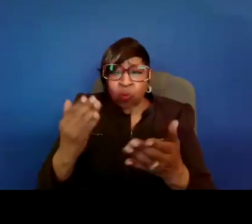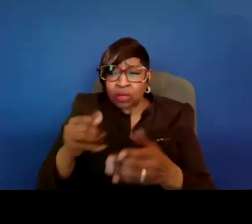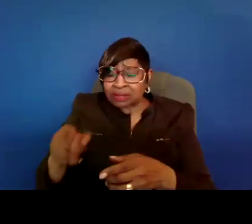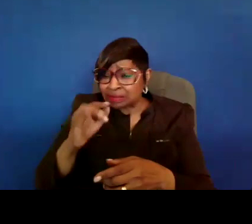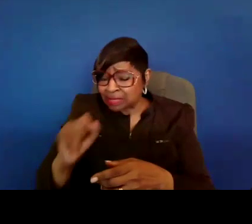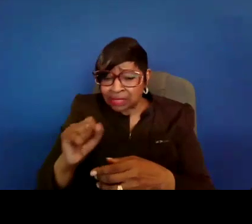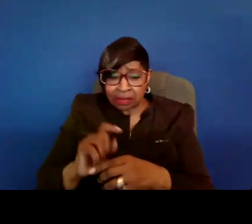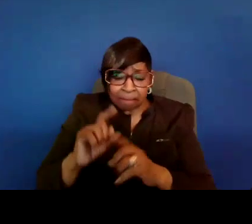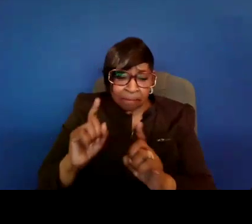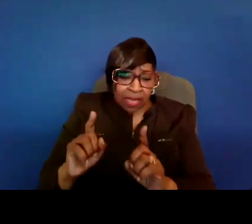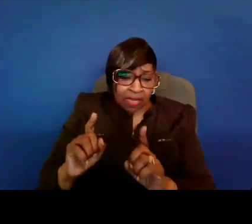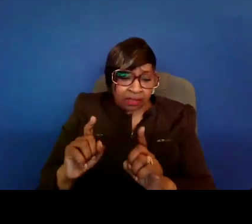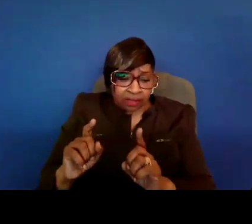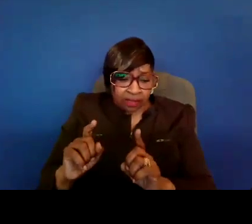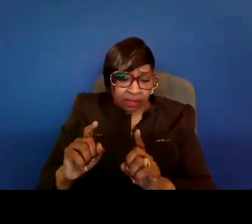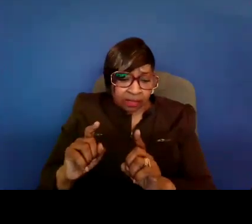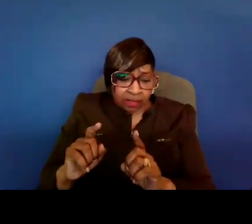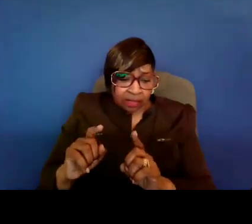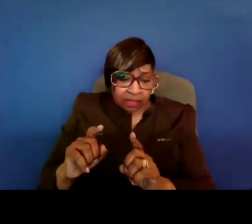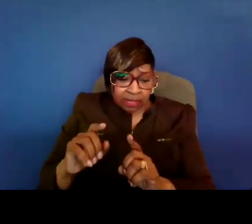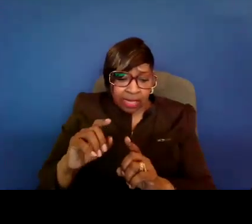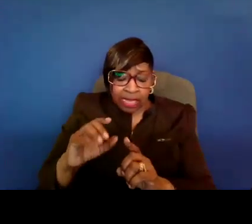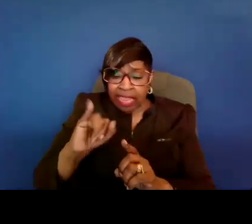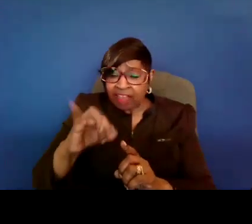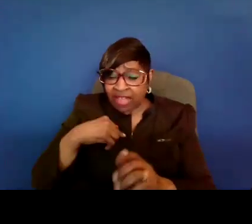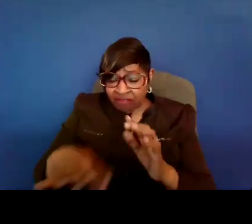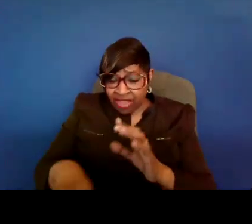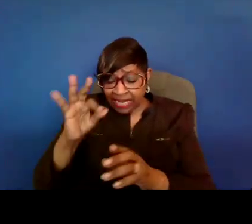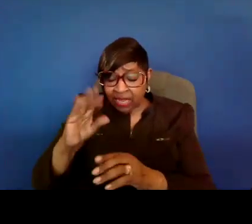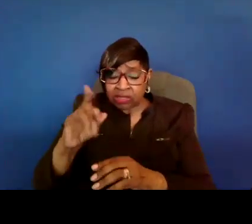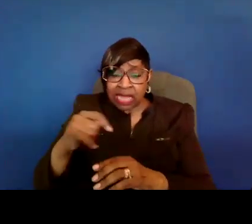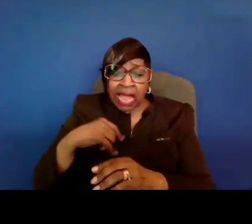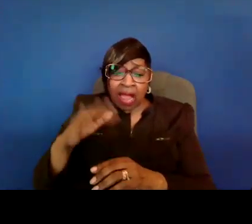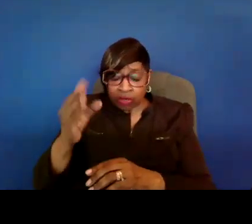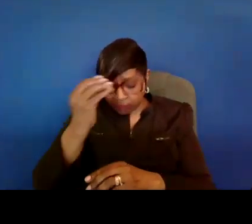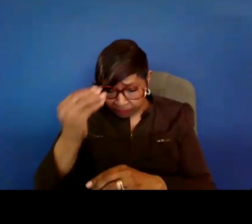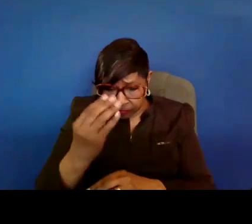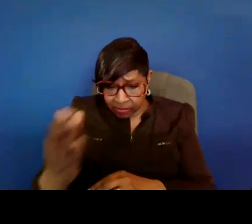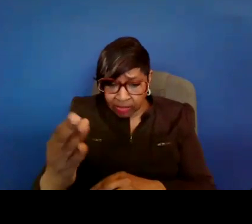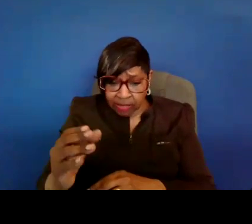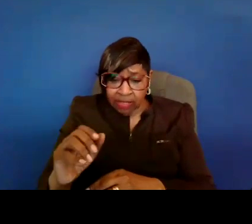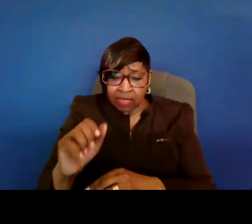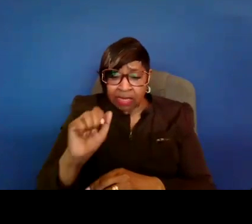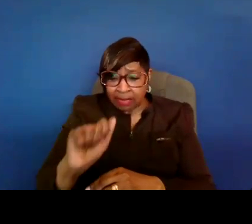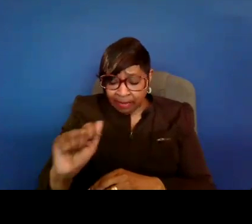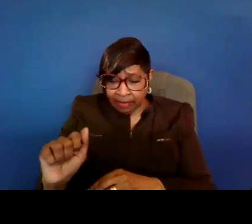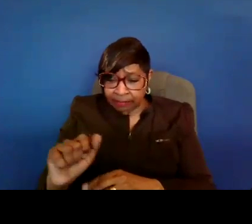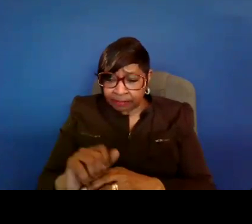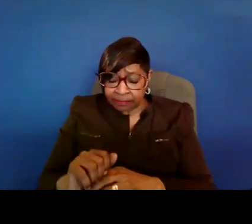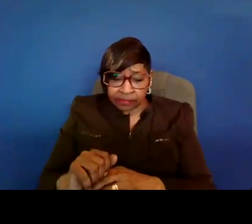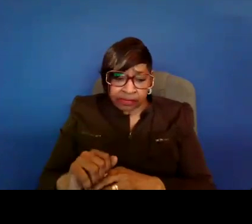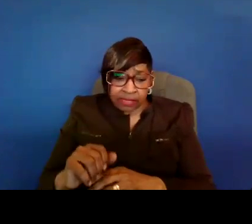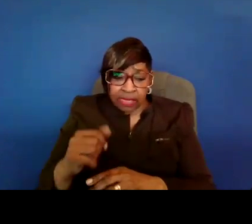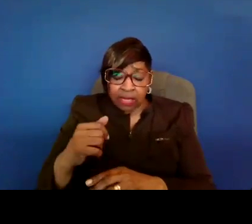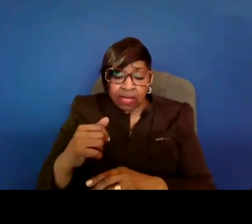but if I find out, I'll share it with Arts Alliance, and then we can share it with you all. But especially